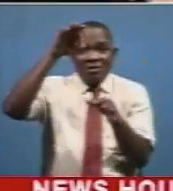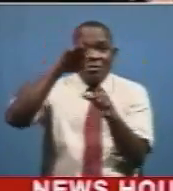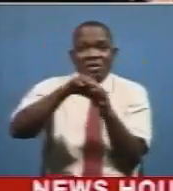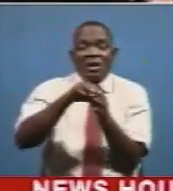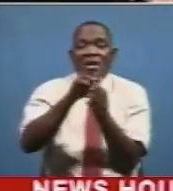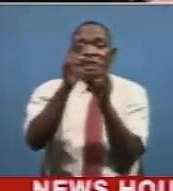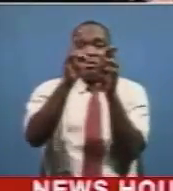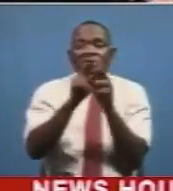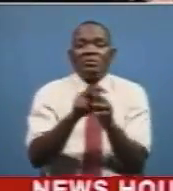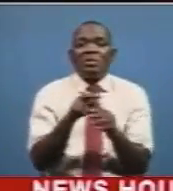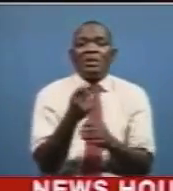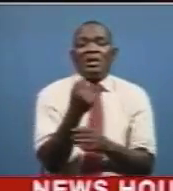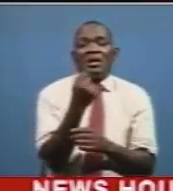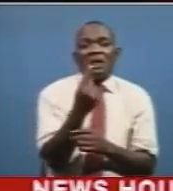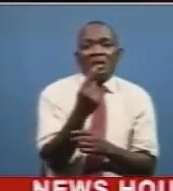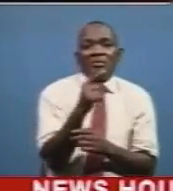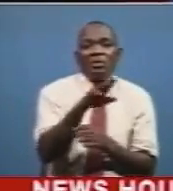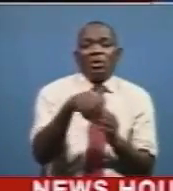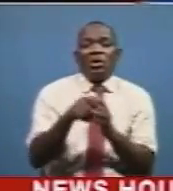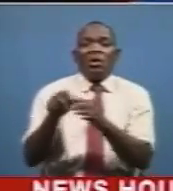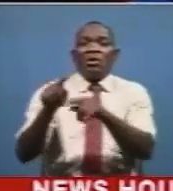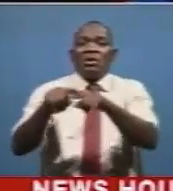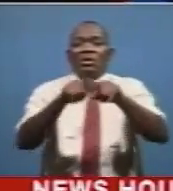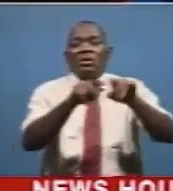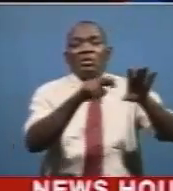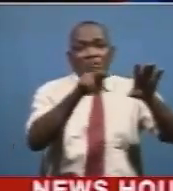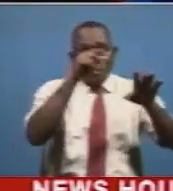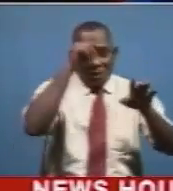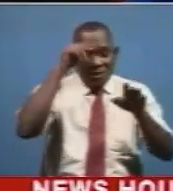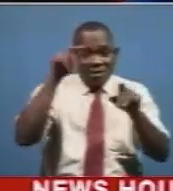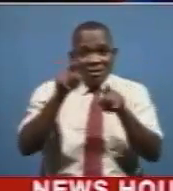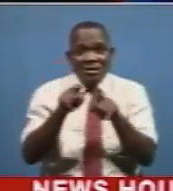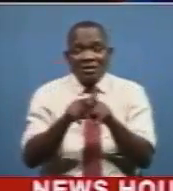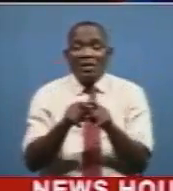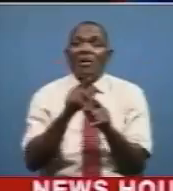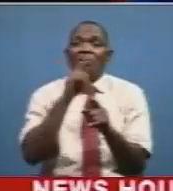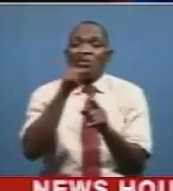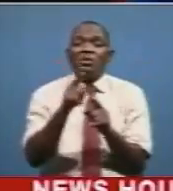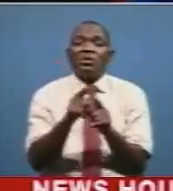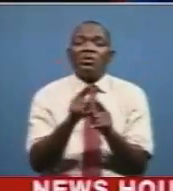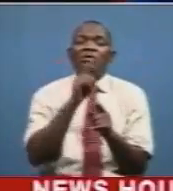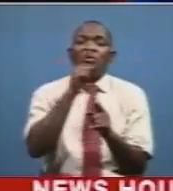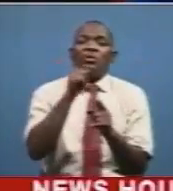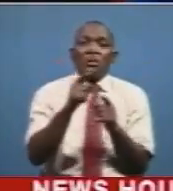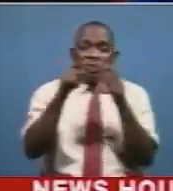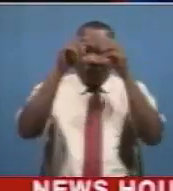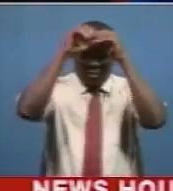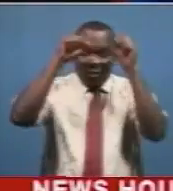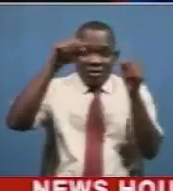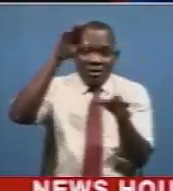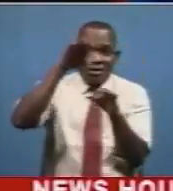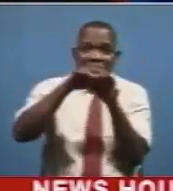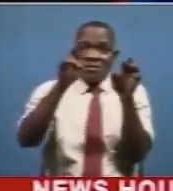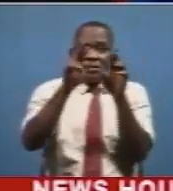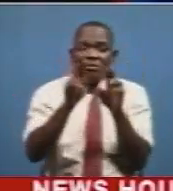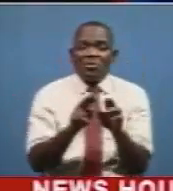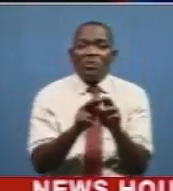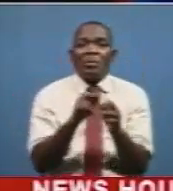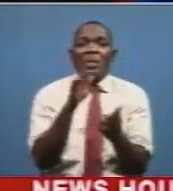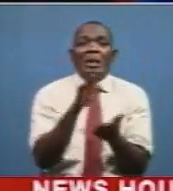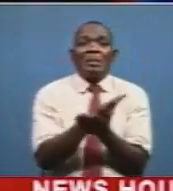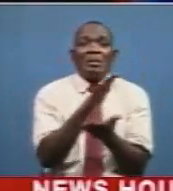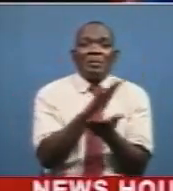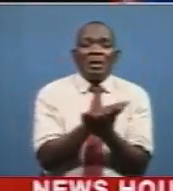forms Form 11 for all regions. Also, the originals of the regional presidential election results summary